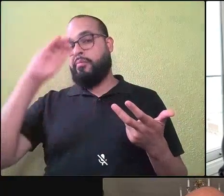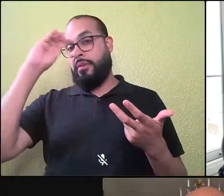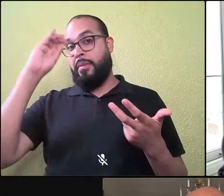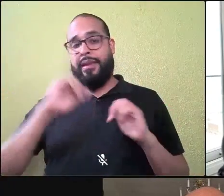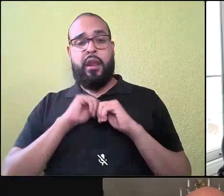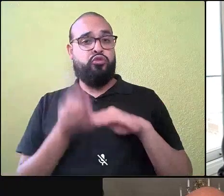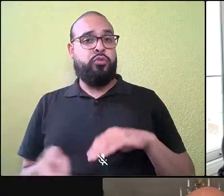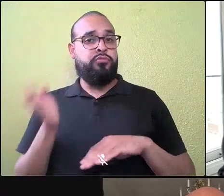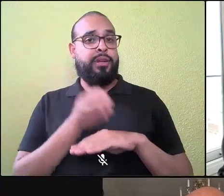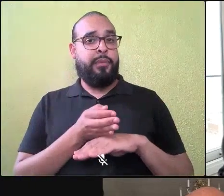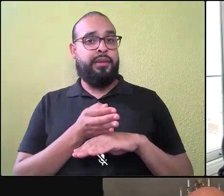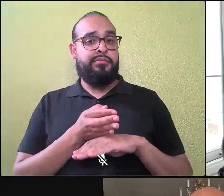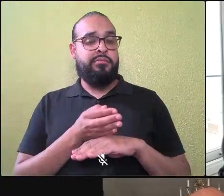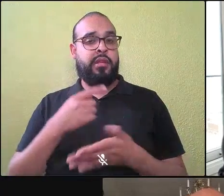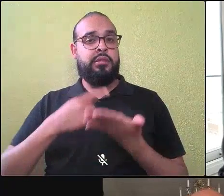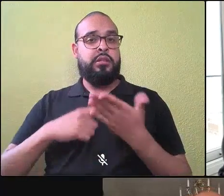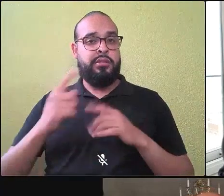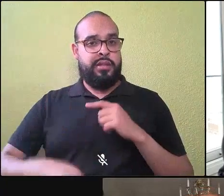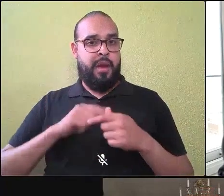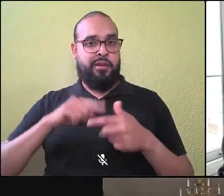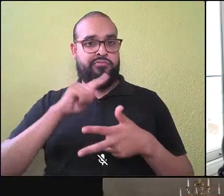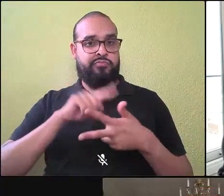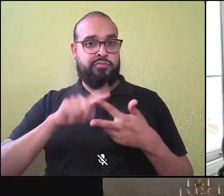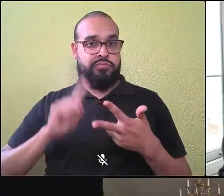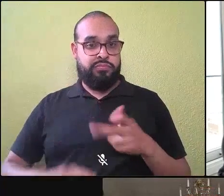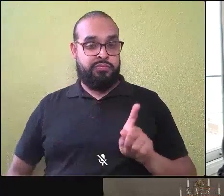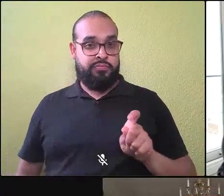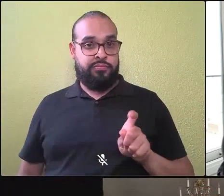increase the conversation around mental health in our community?